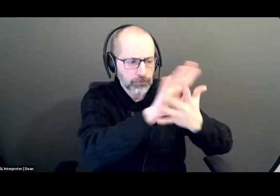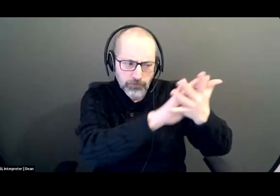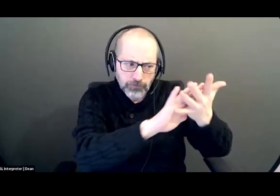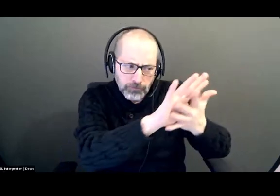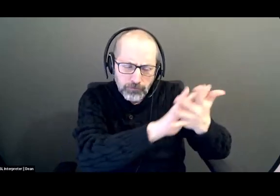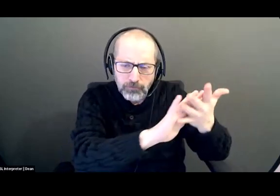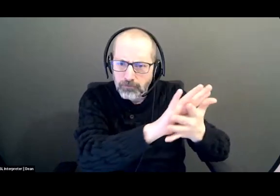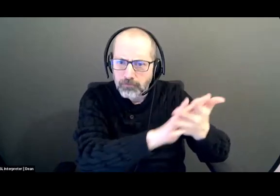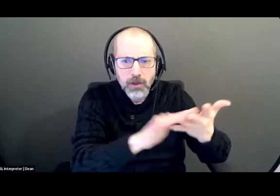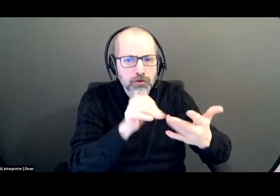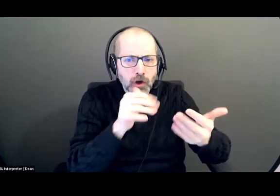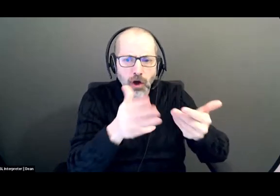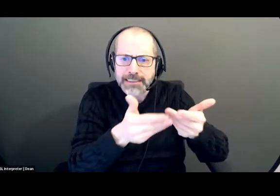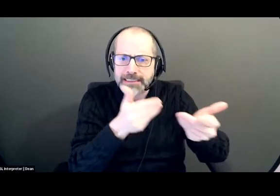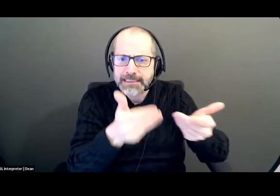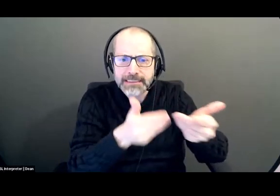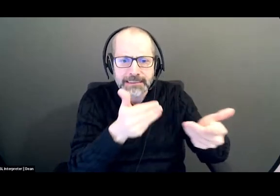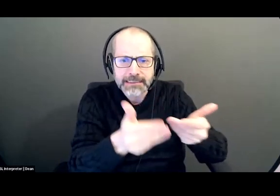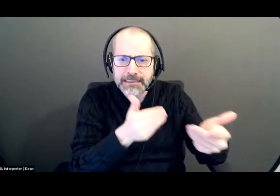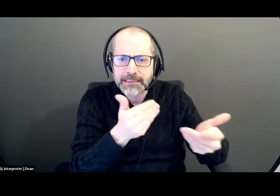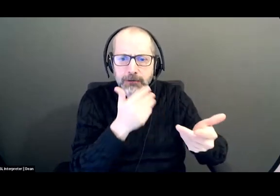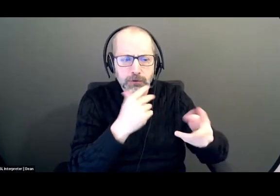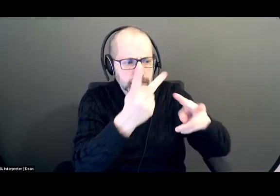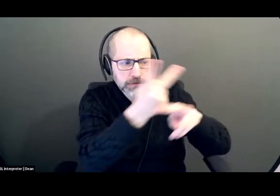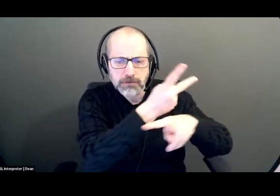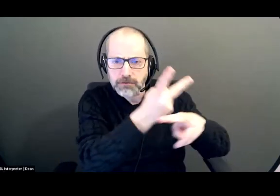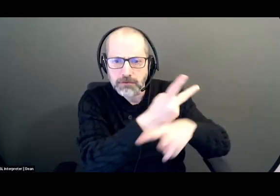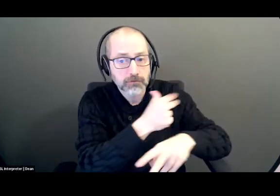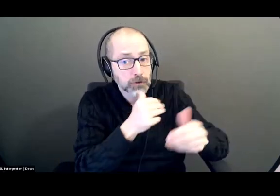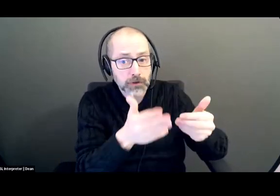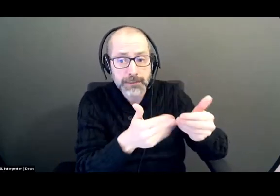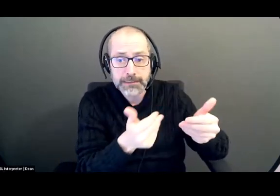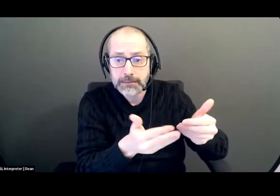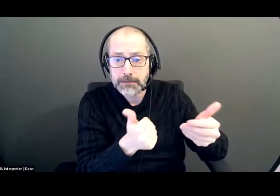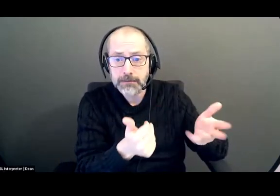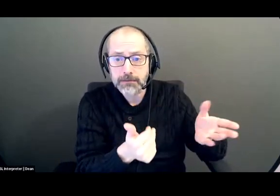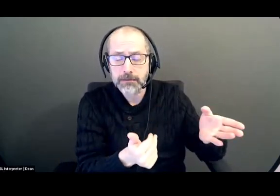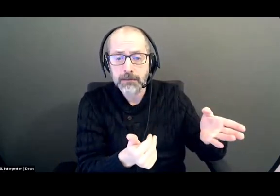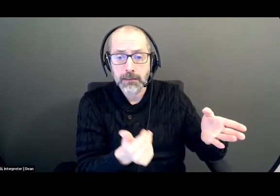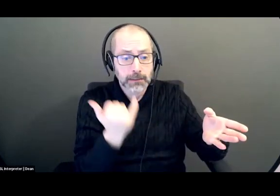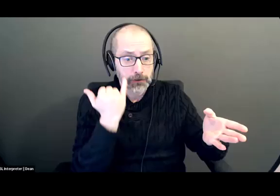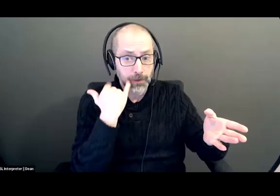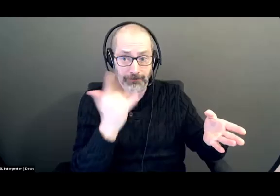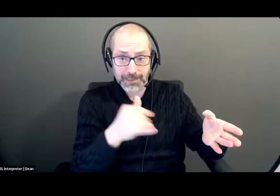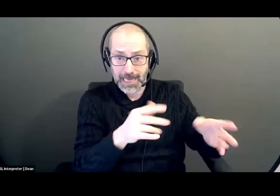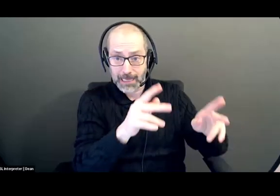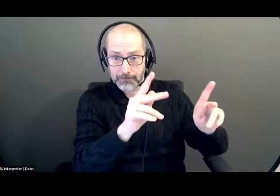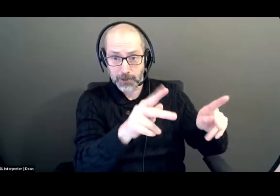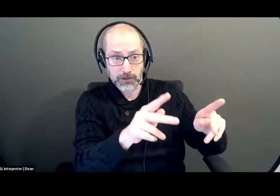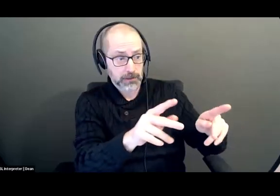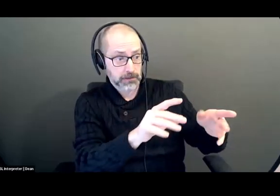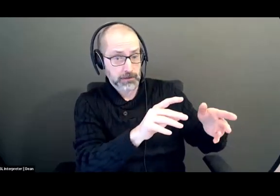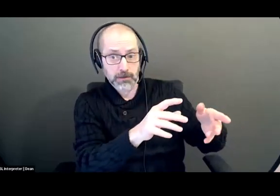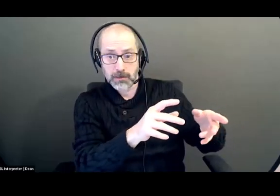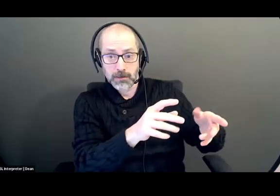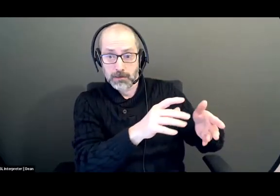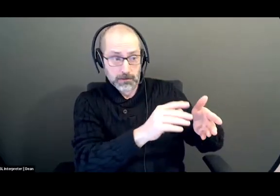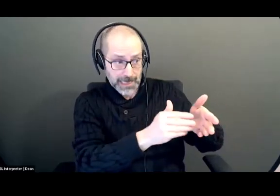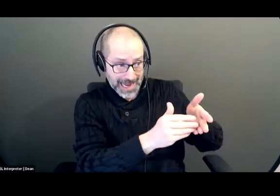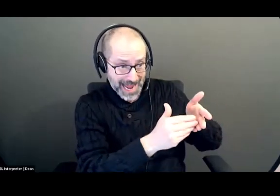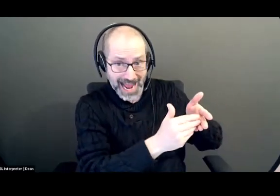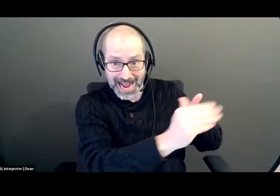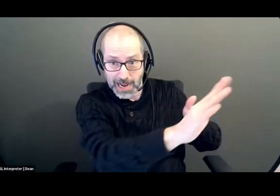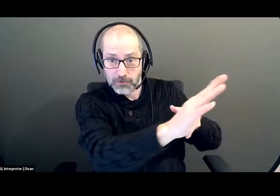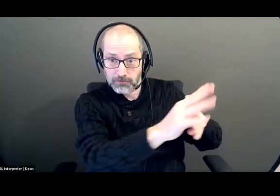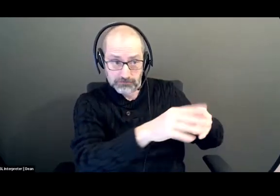triggers, and then really and reminding them of it, doing it often. And